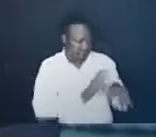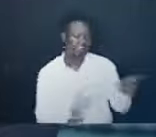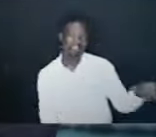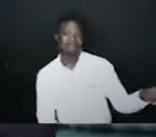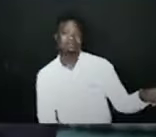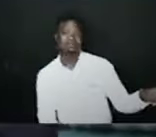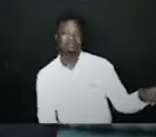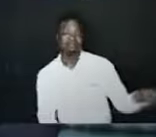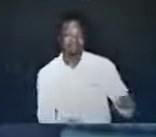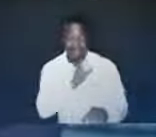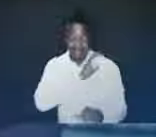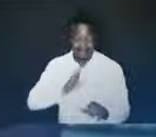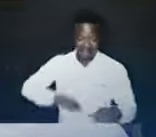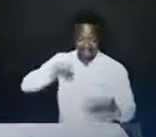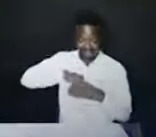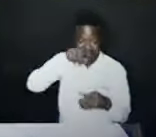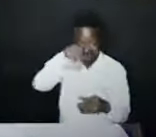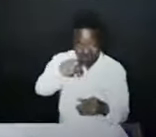Christ in